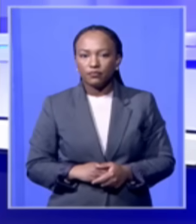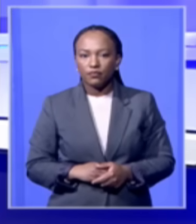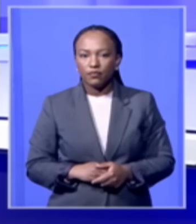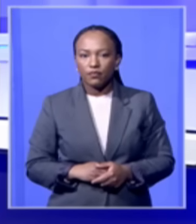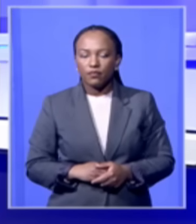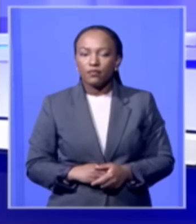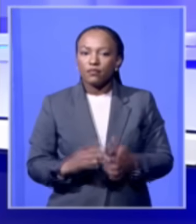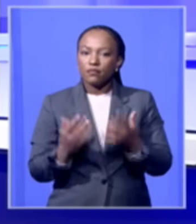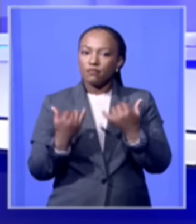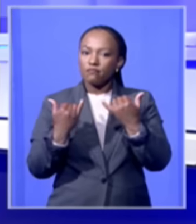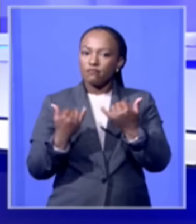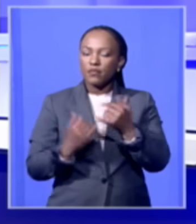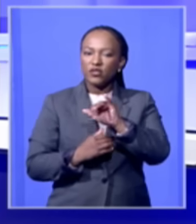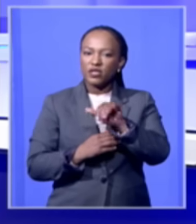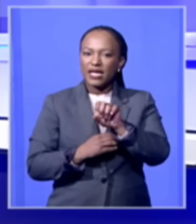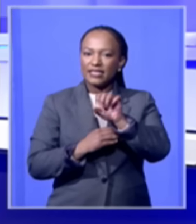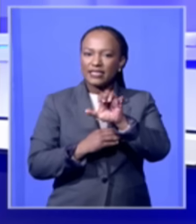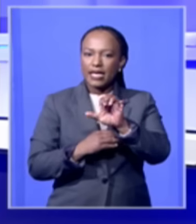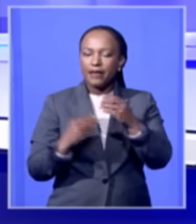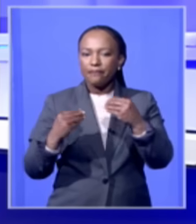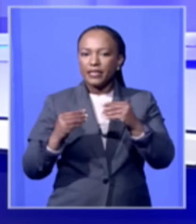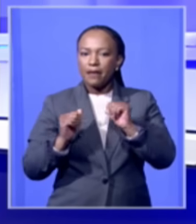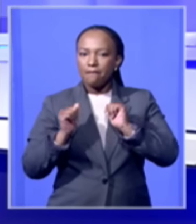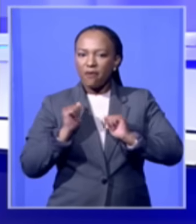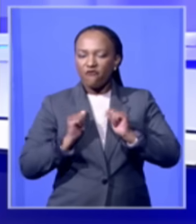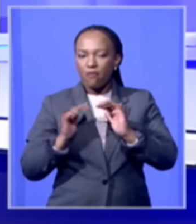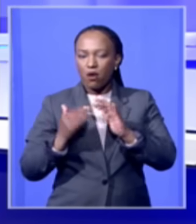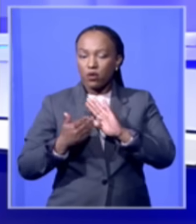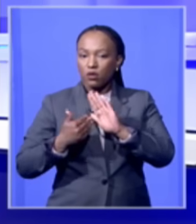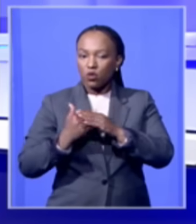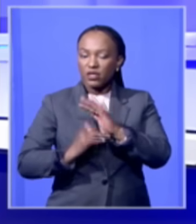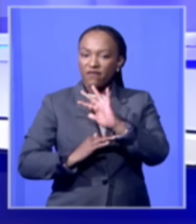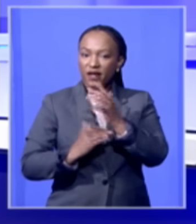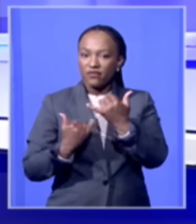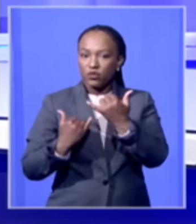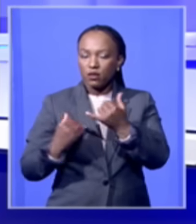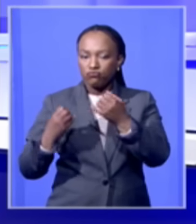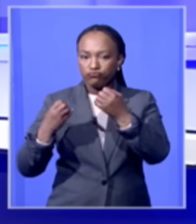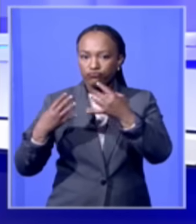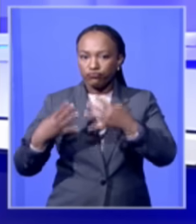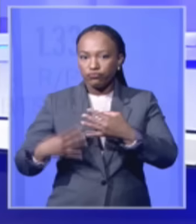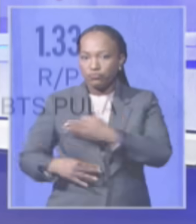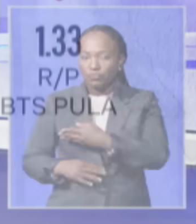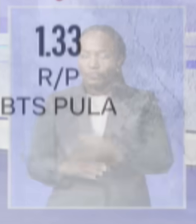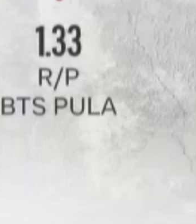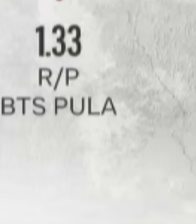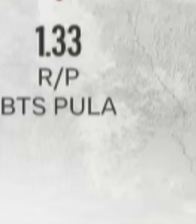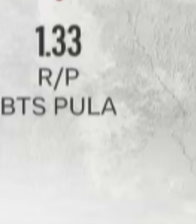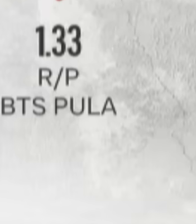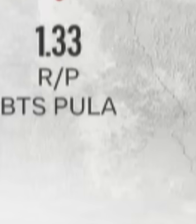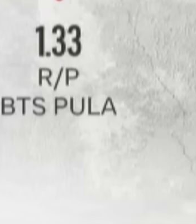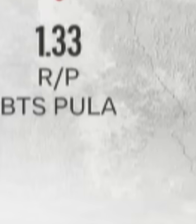Bjale re boneng ka boripana gore mebaraka ya di-share e hlole eme bjang ge GSE e tswalela pejana e reng ya bohlano.